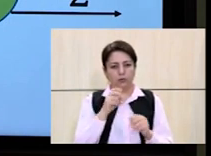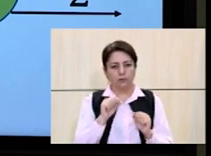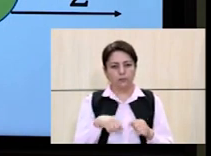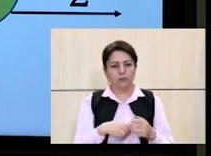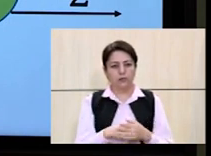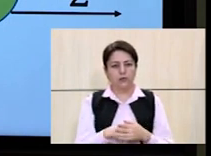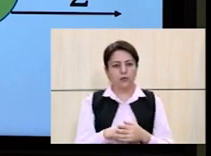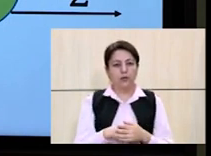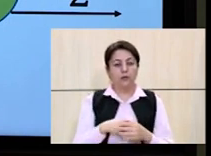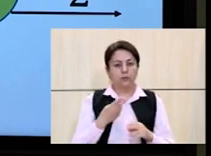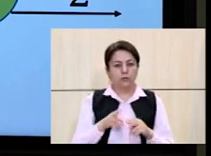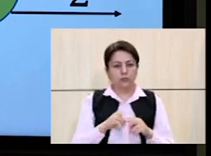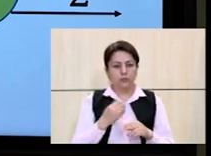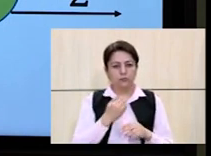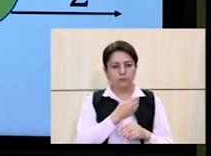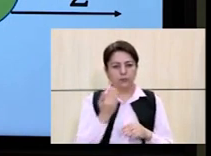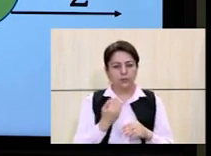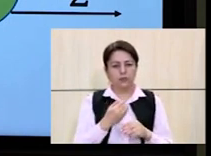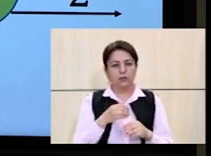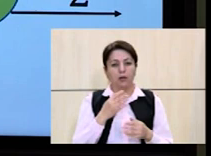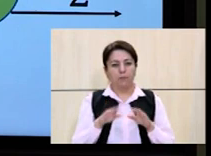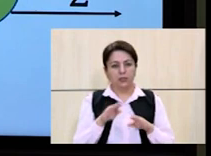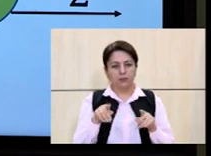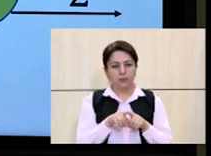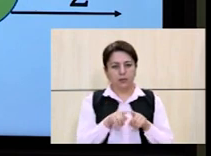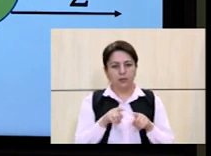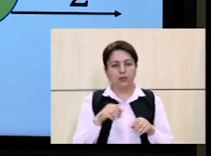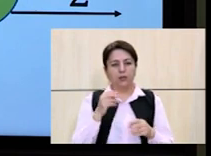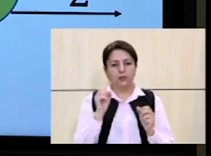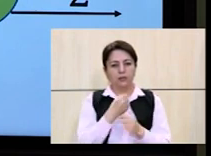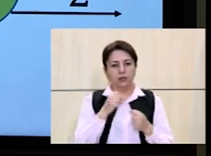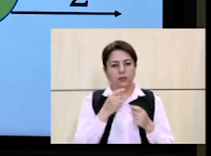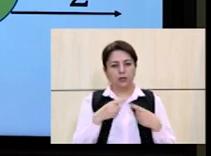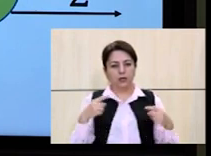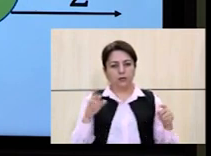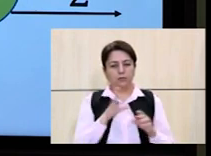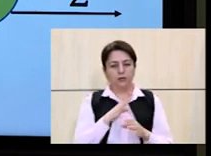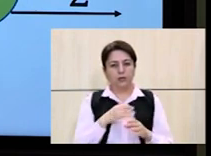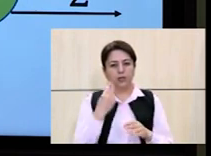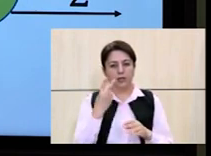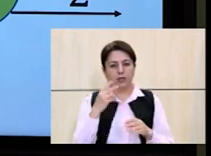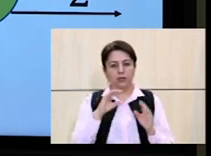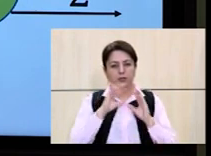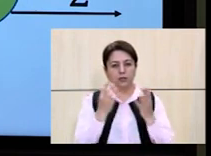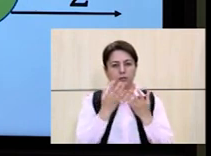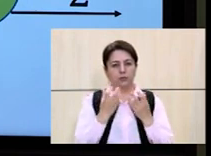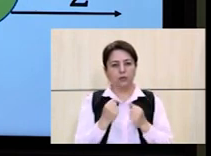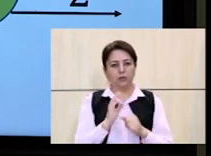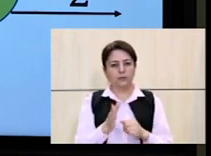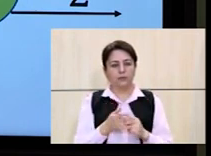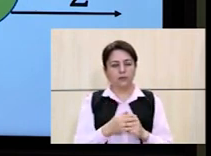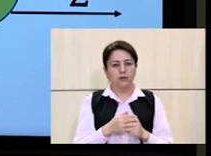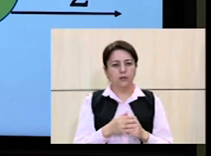mumkin. Buning uchun biz massalari bir xil va tezliklari turli xil bo'lgan ikkita sharchani olamiz.